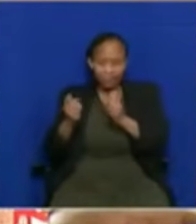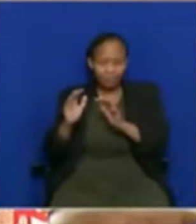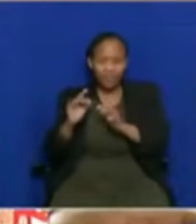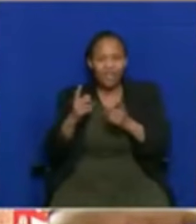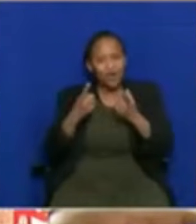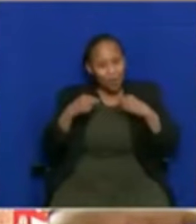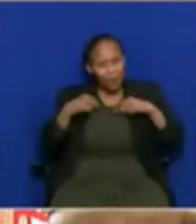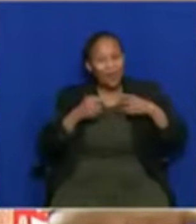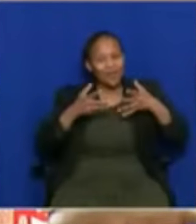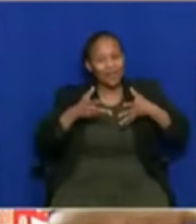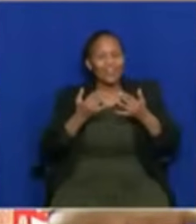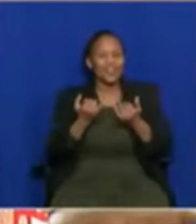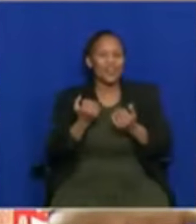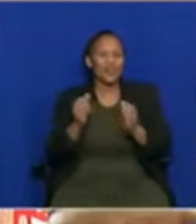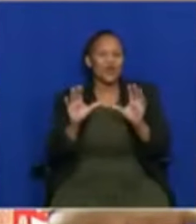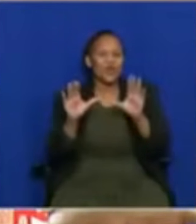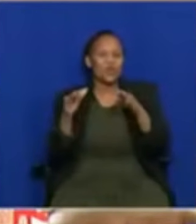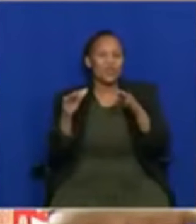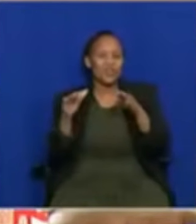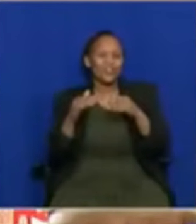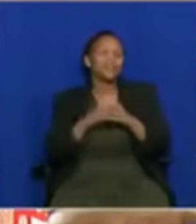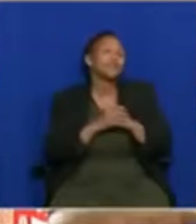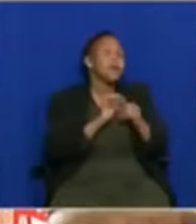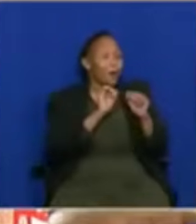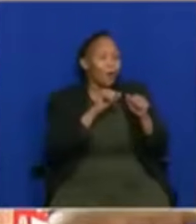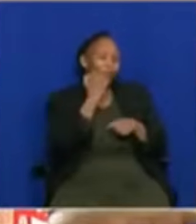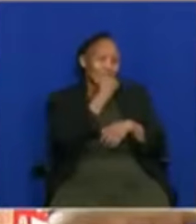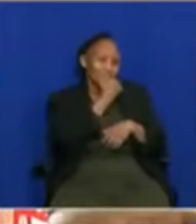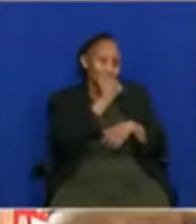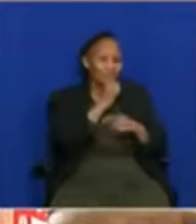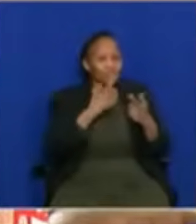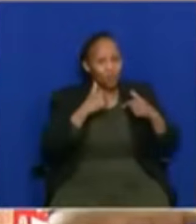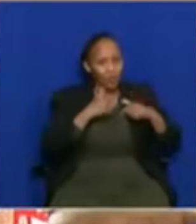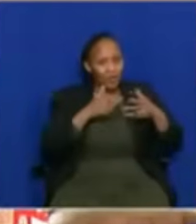commissioners. He was asking maybe until